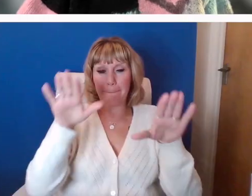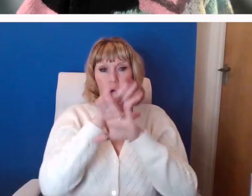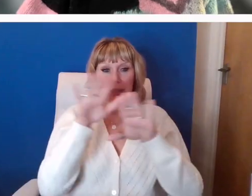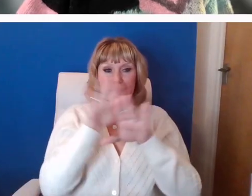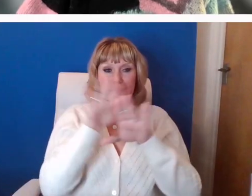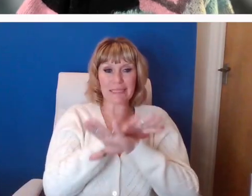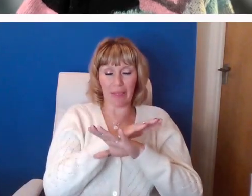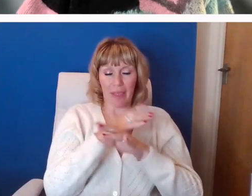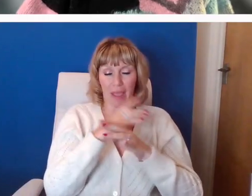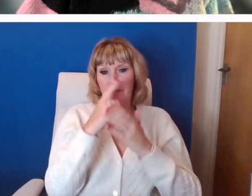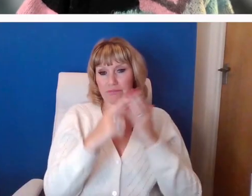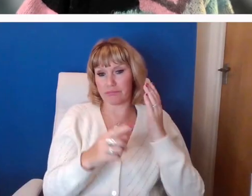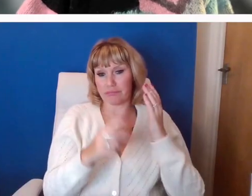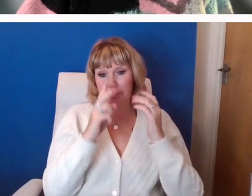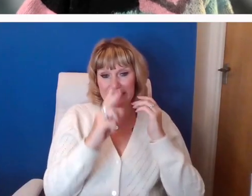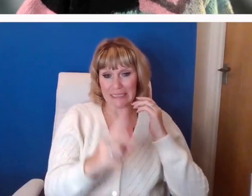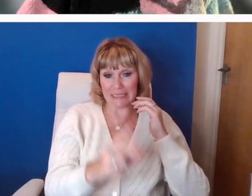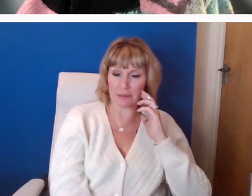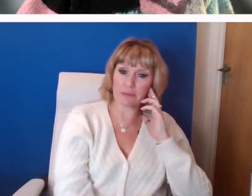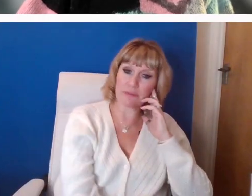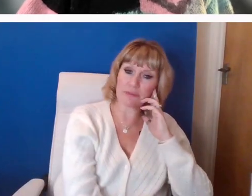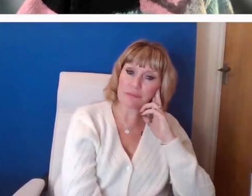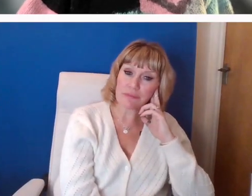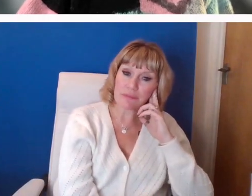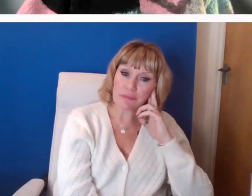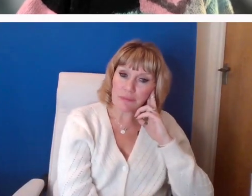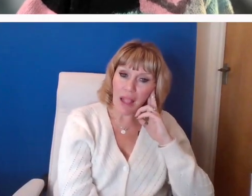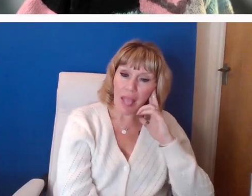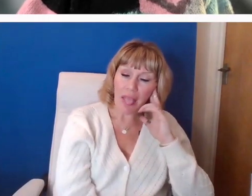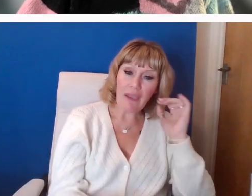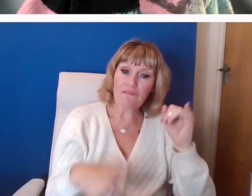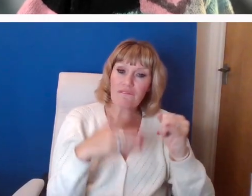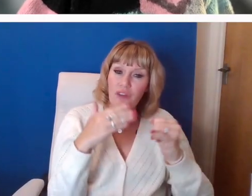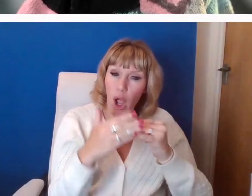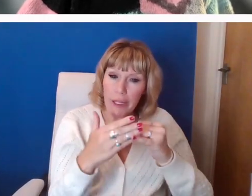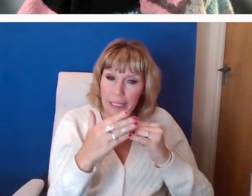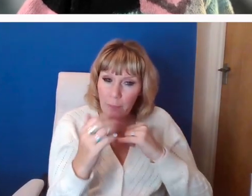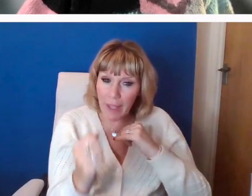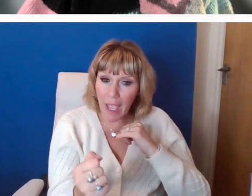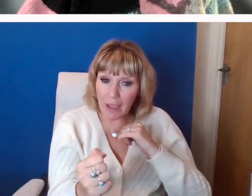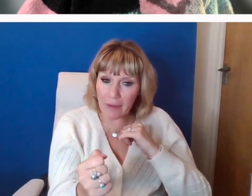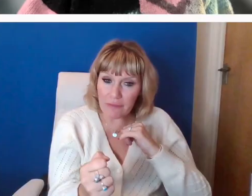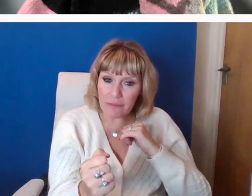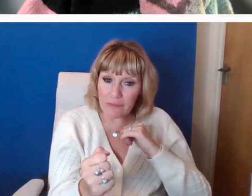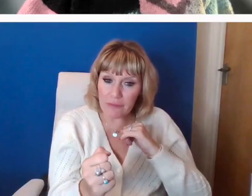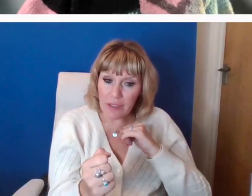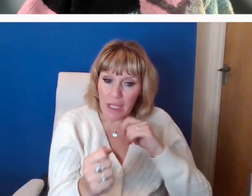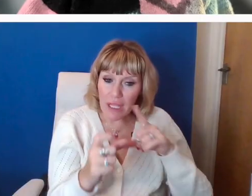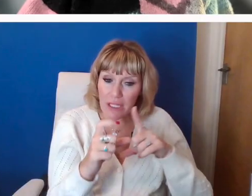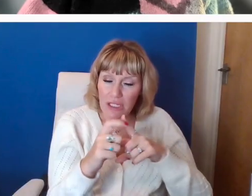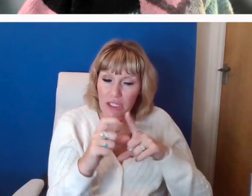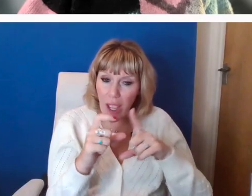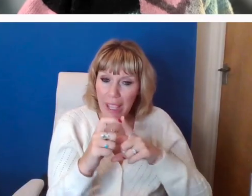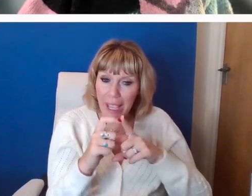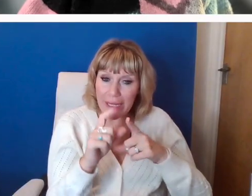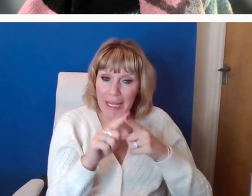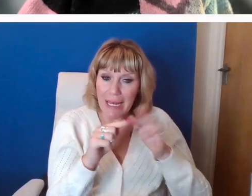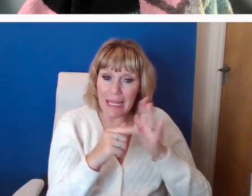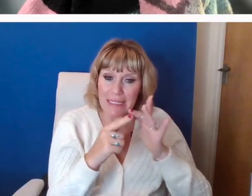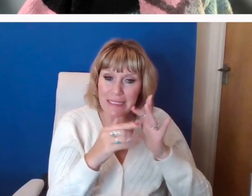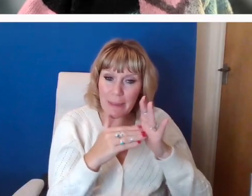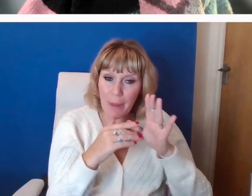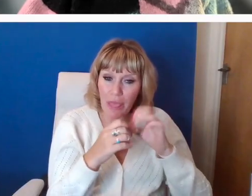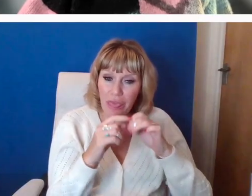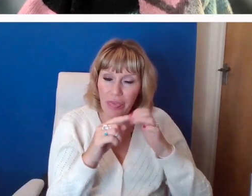seen. And then finally, we have Diane Elizabeth Casey. It's a photograph of a